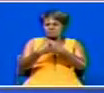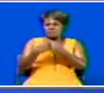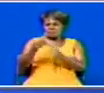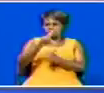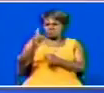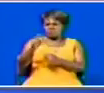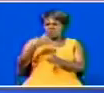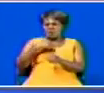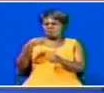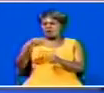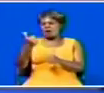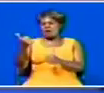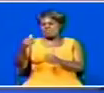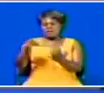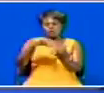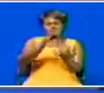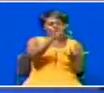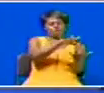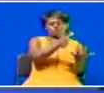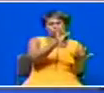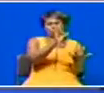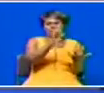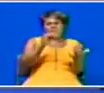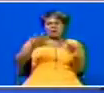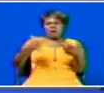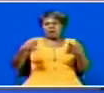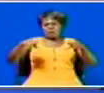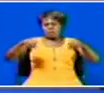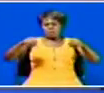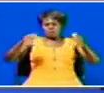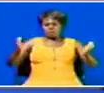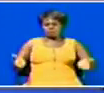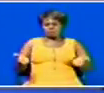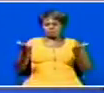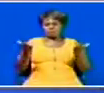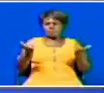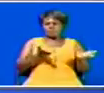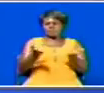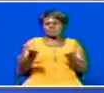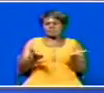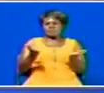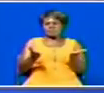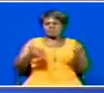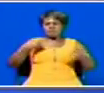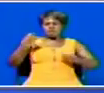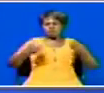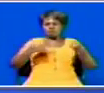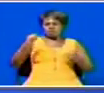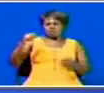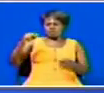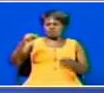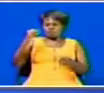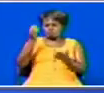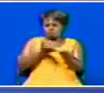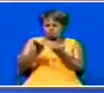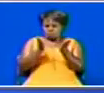of having alternative and choices, because that is how quality will be improved and services will be enjoyed by the end user. Because